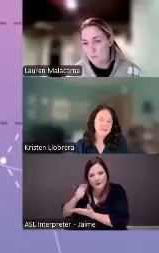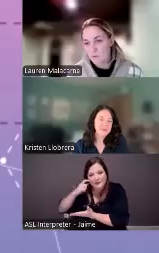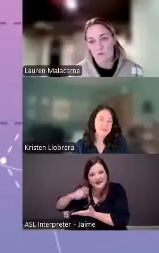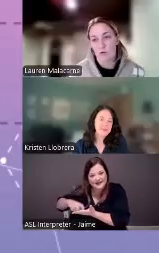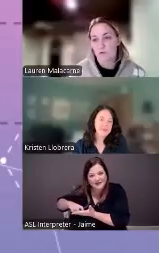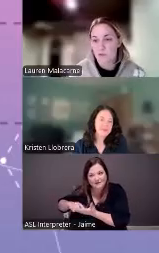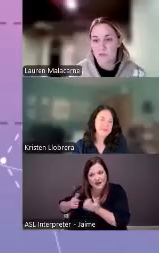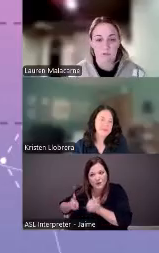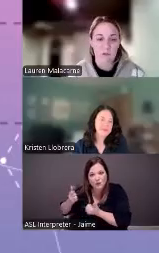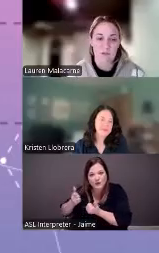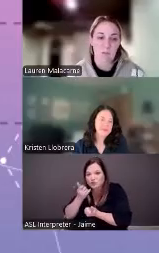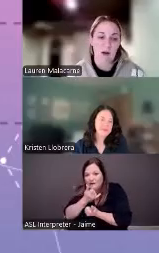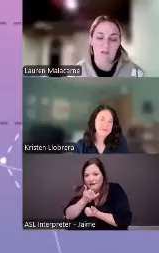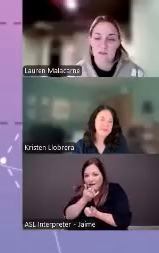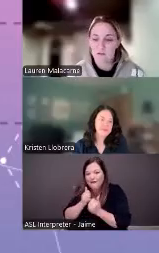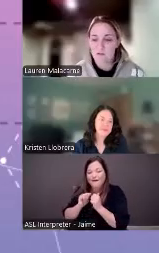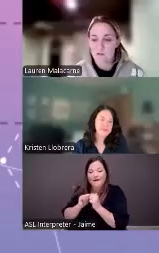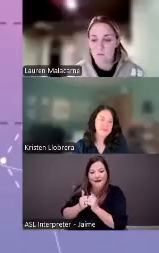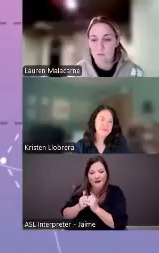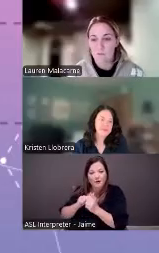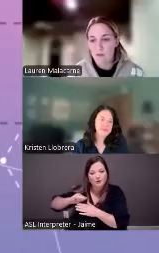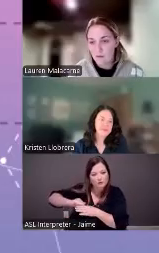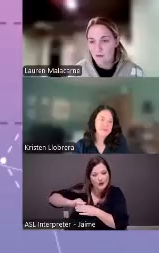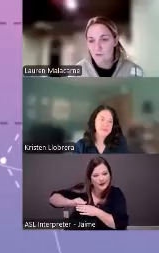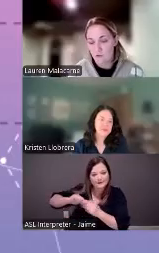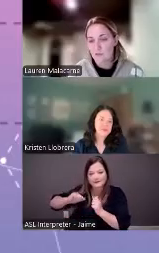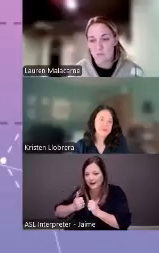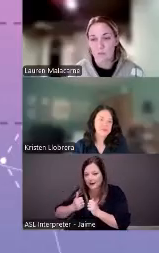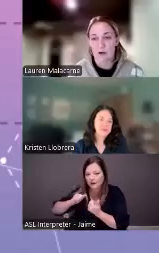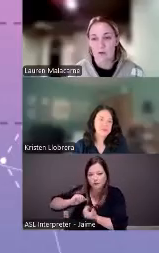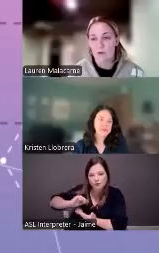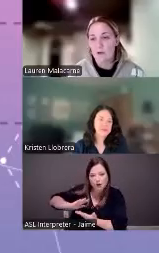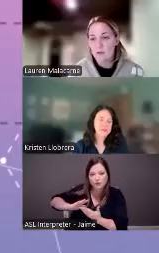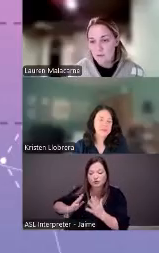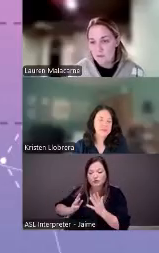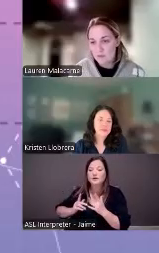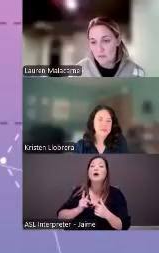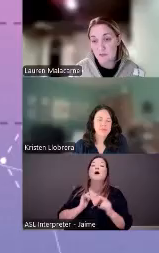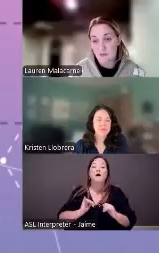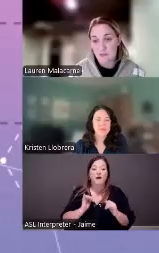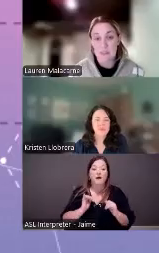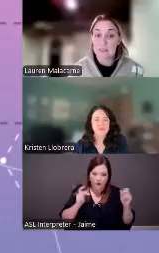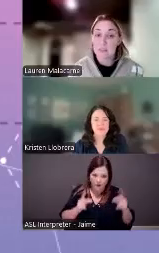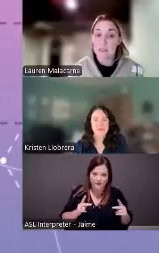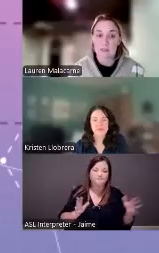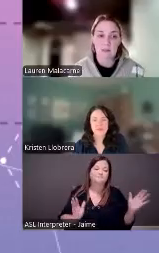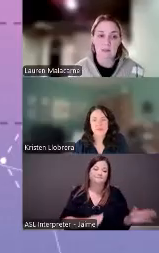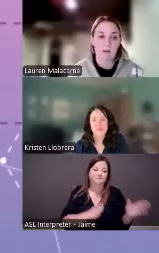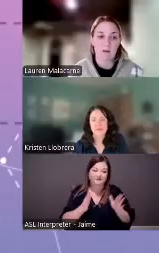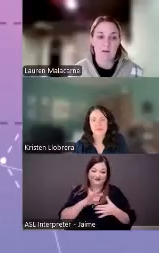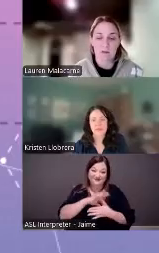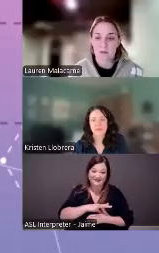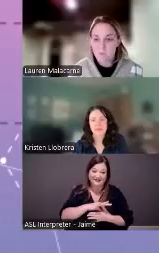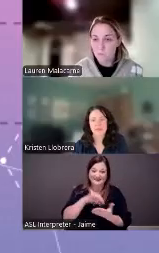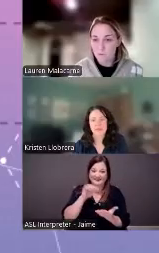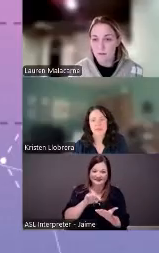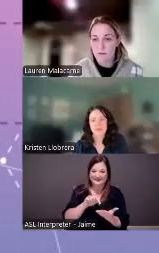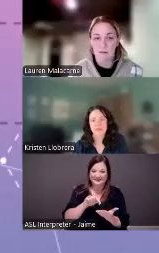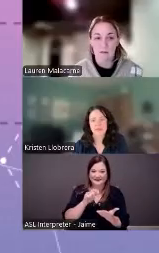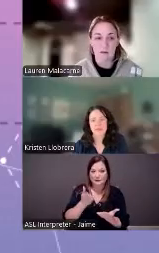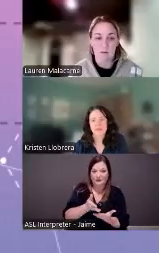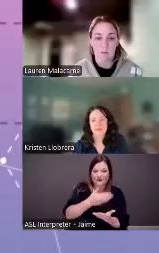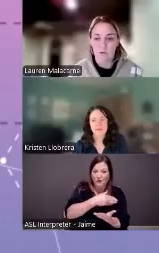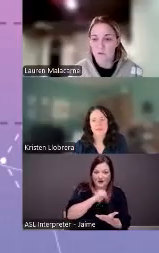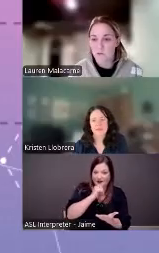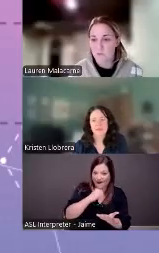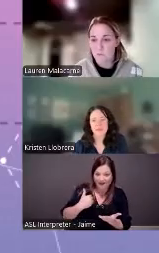and different ways to approach it and different ways to practice. And so we then kind of tried to build out, this is content that didn't necessarily exist fully